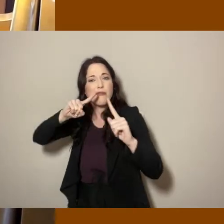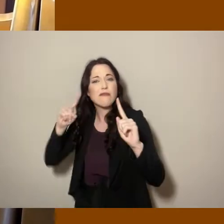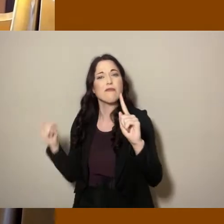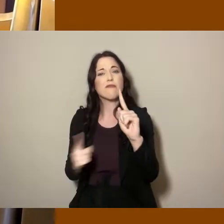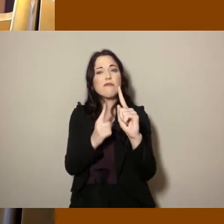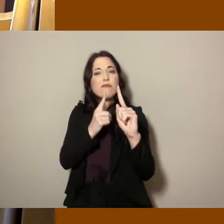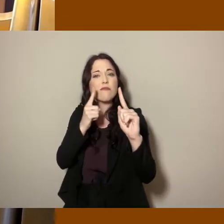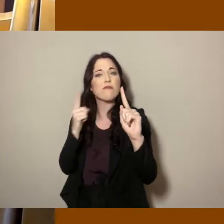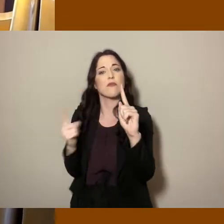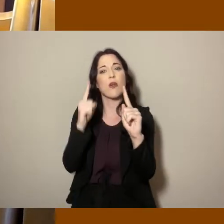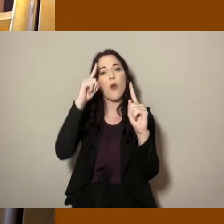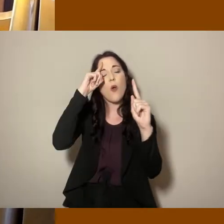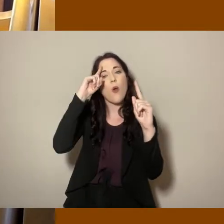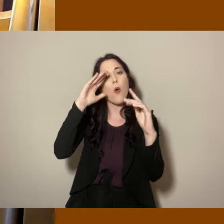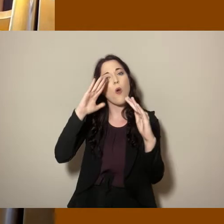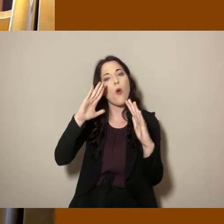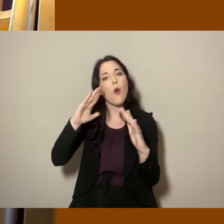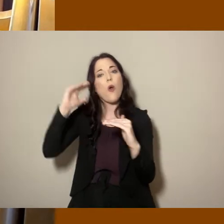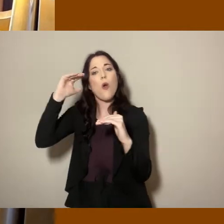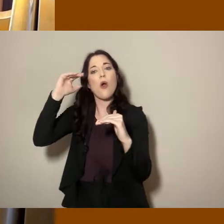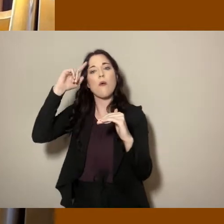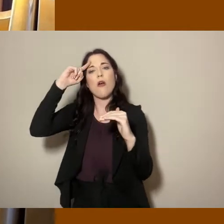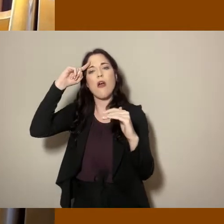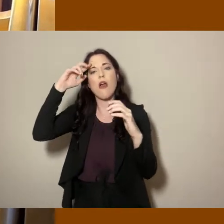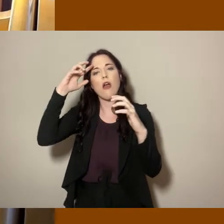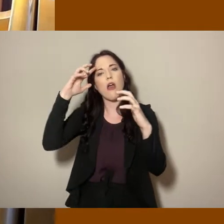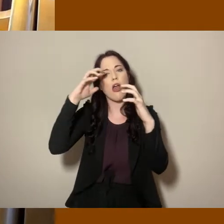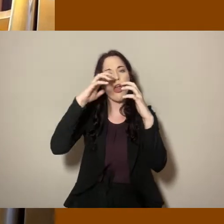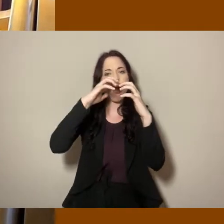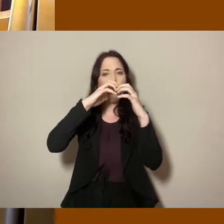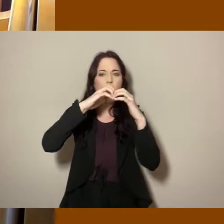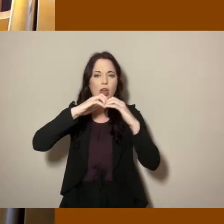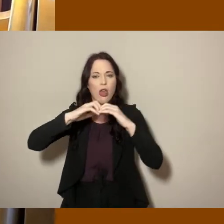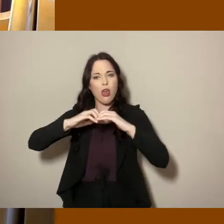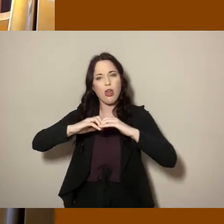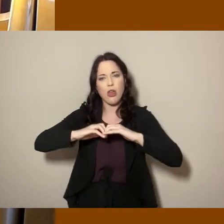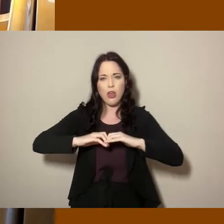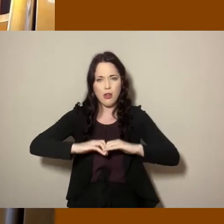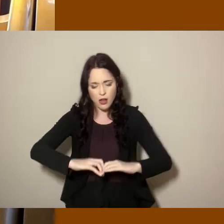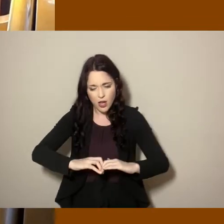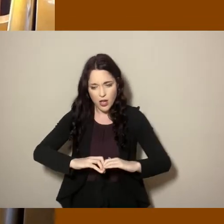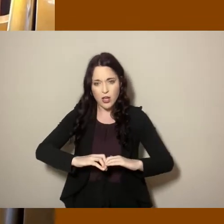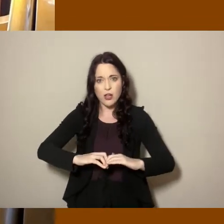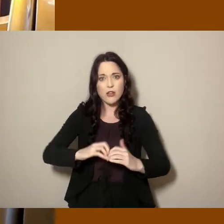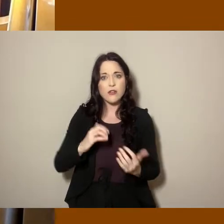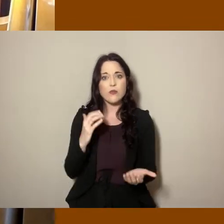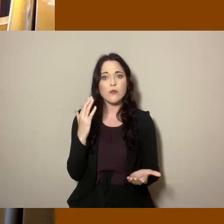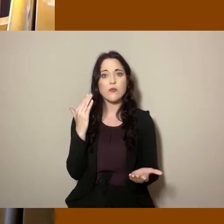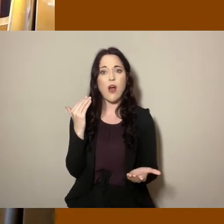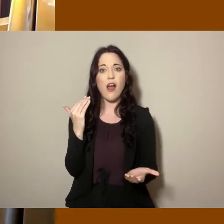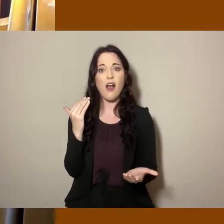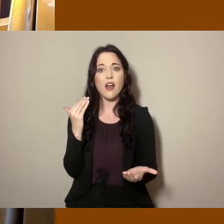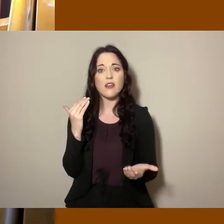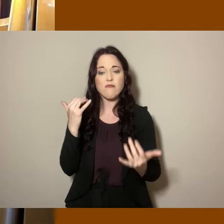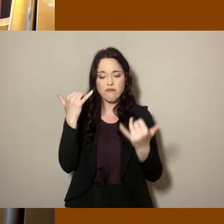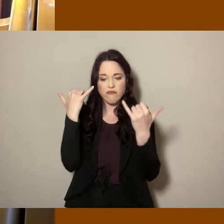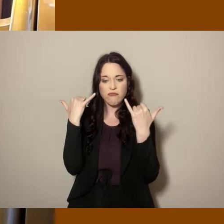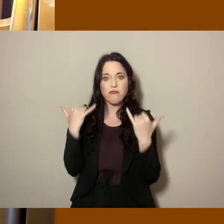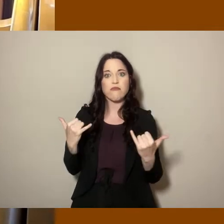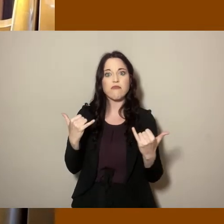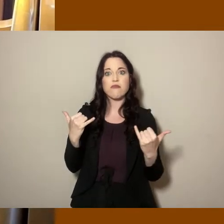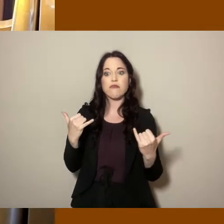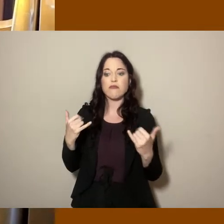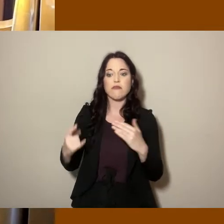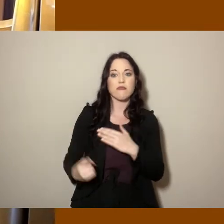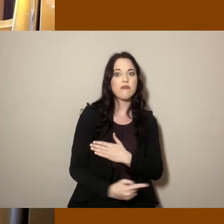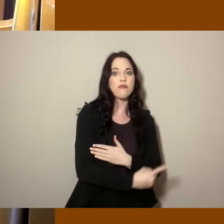hopes come tumbling down, and I never knew just why, until today when you